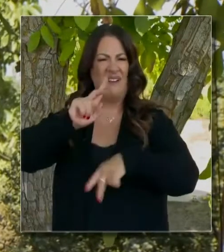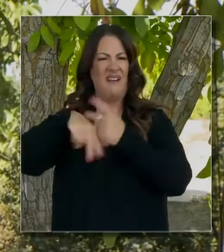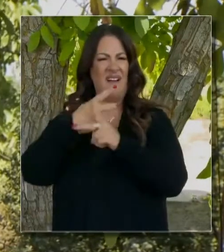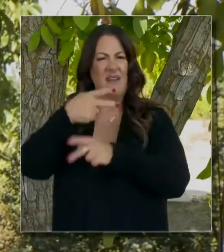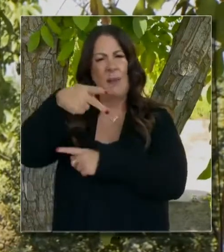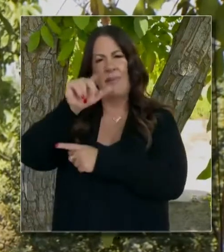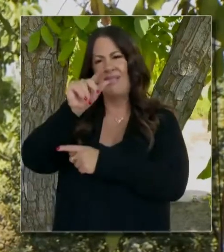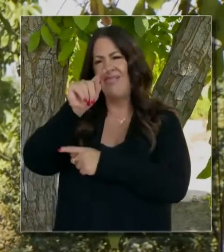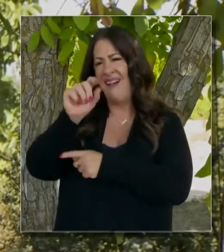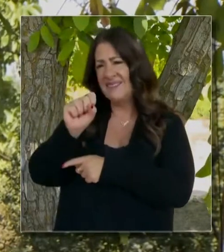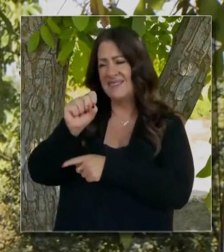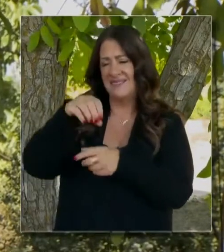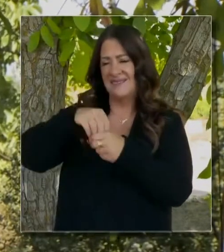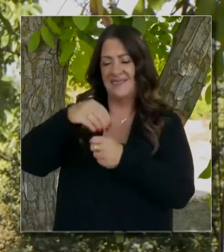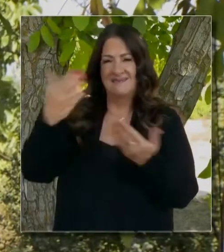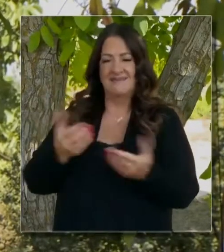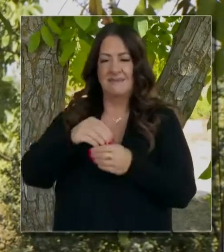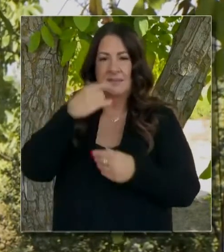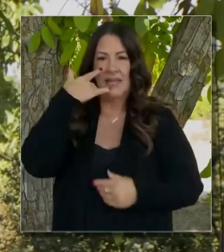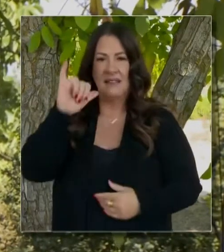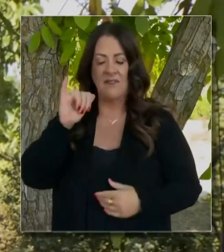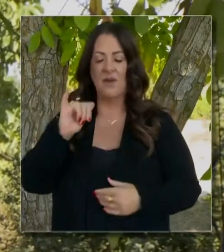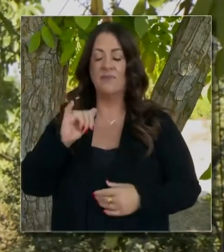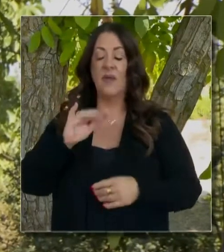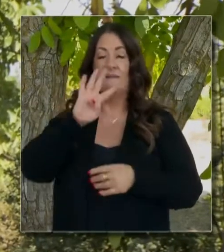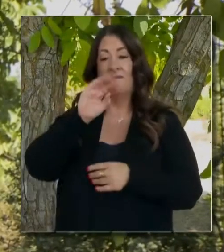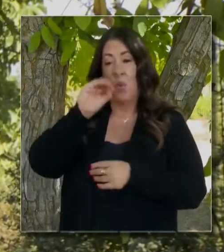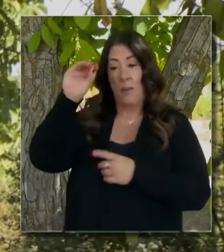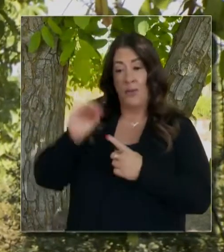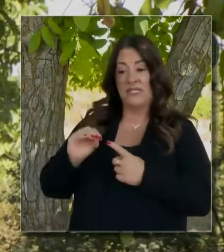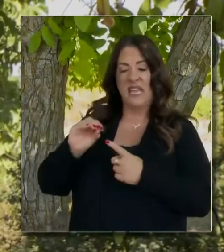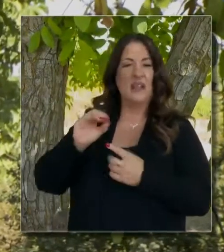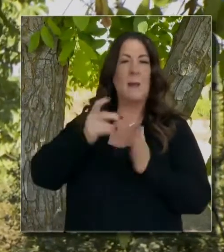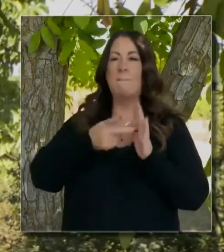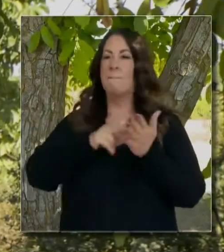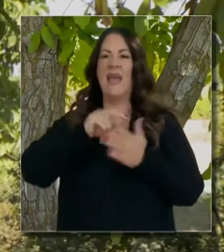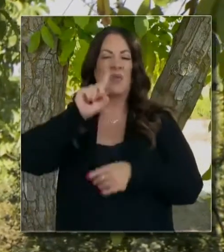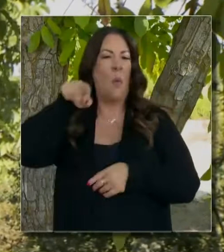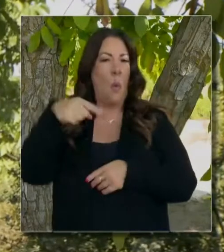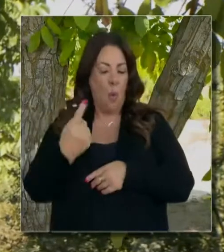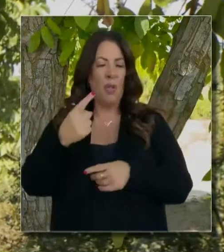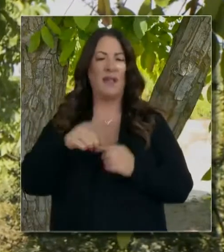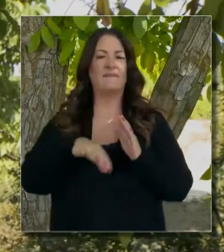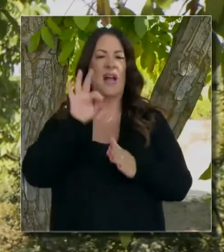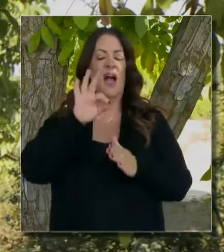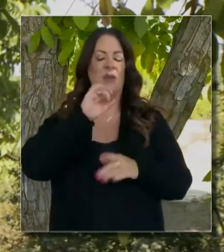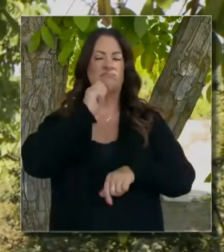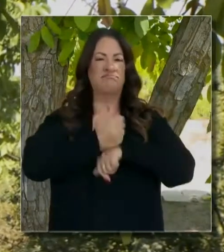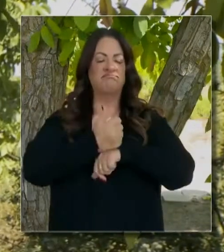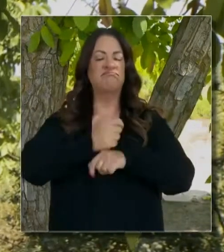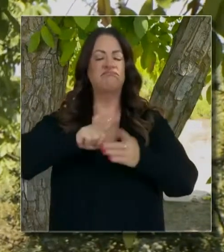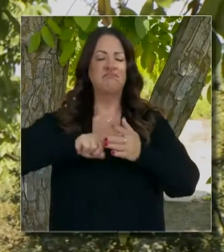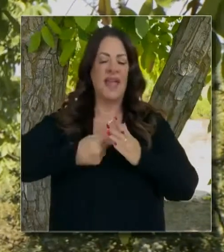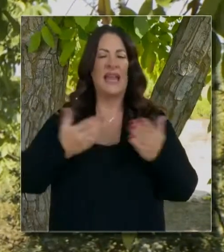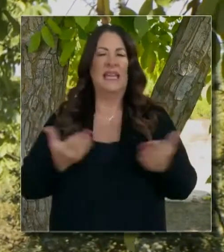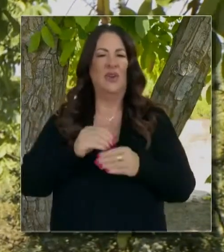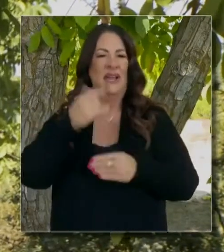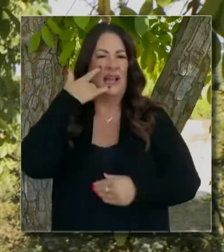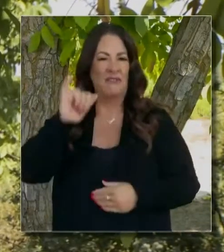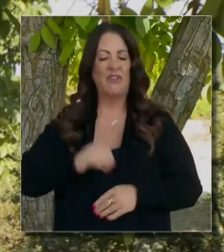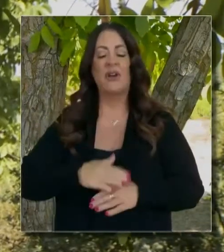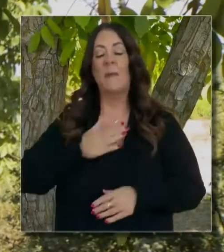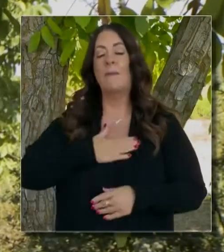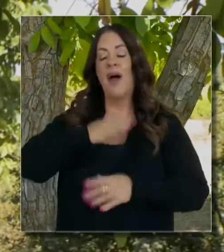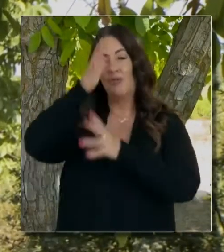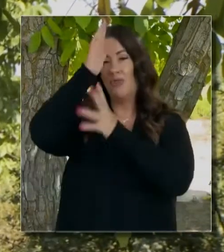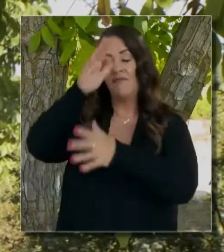plant species in the state of California. 40% of them are endemic, meaning native to the state of California. Arthur Menzies, my